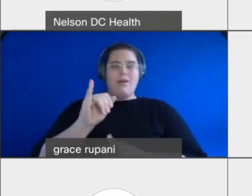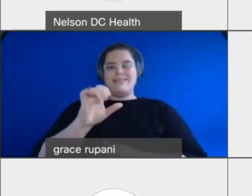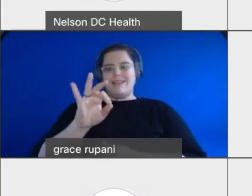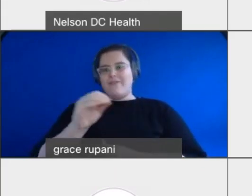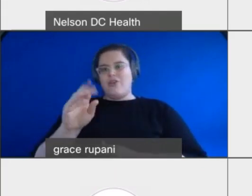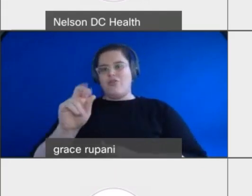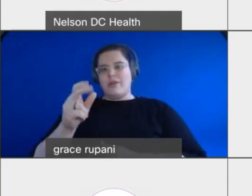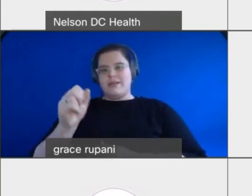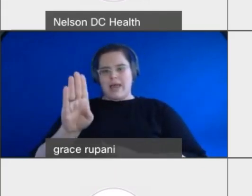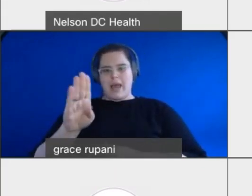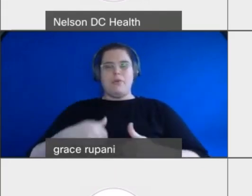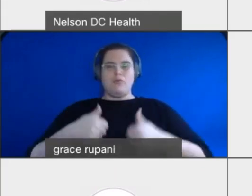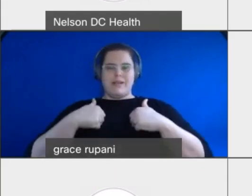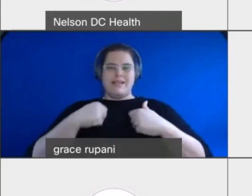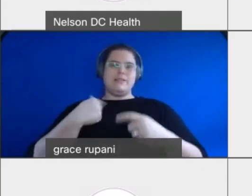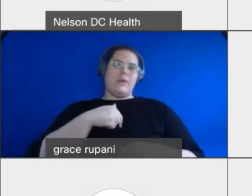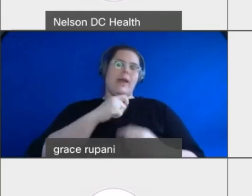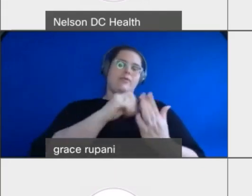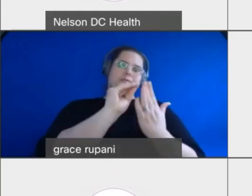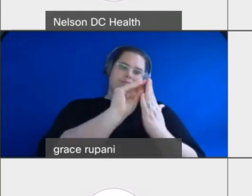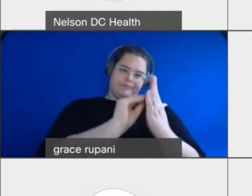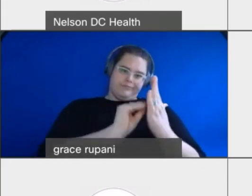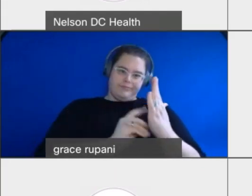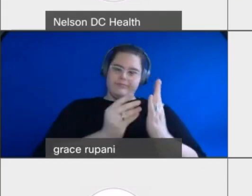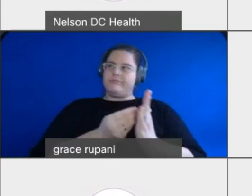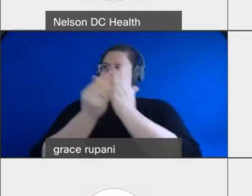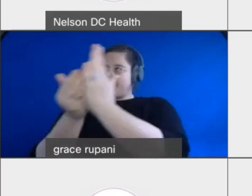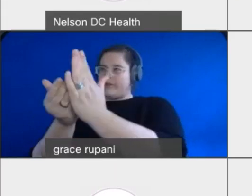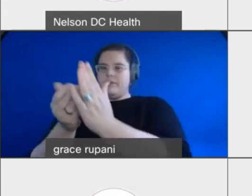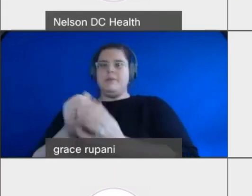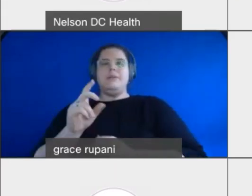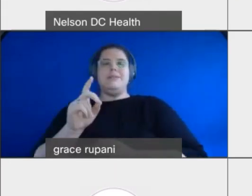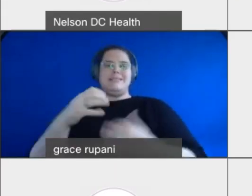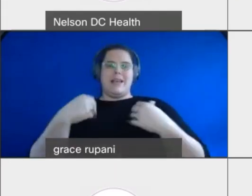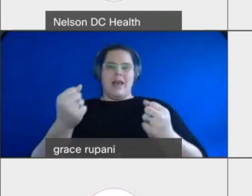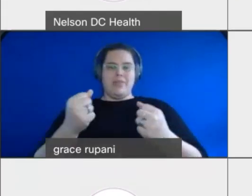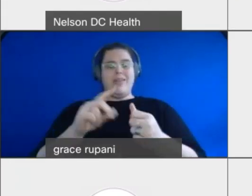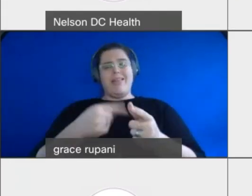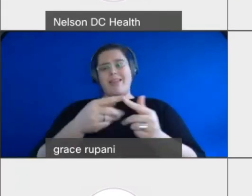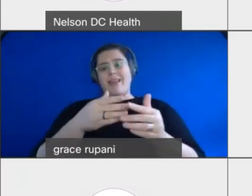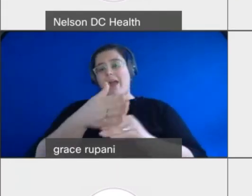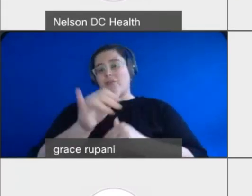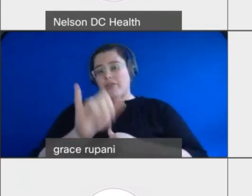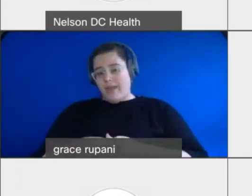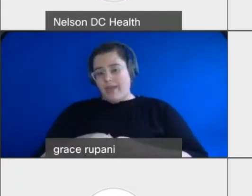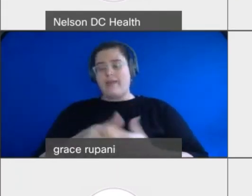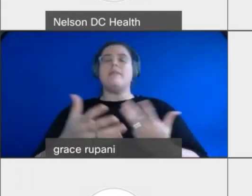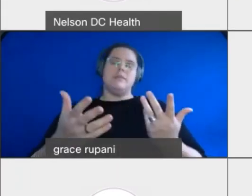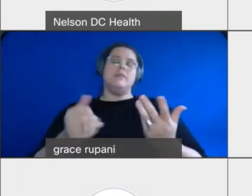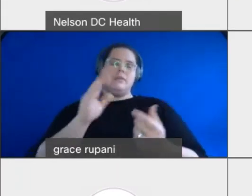And after that, we'll be having more conversations about them regarding the other people supported by